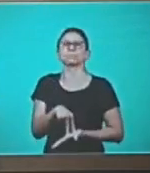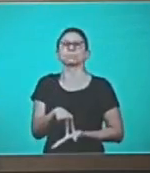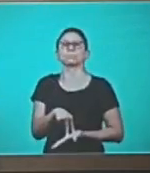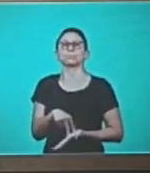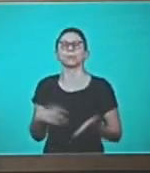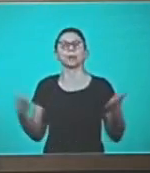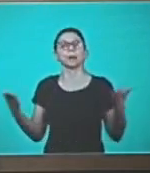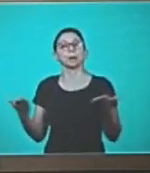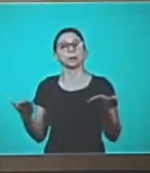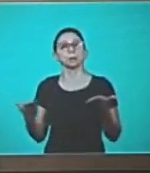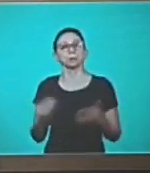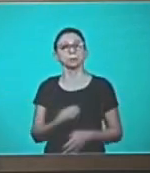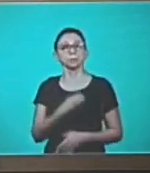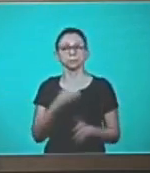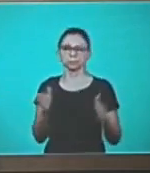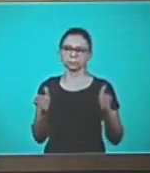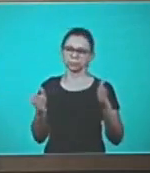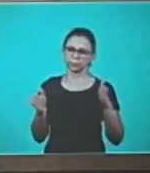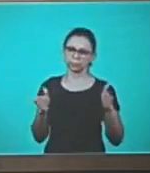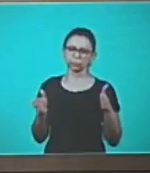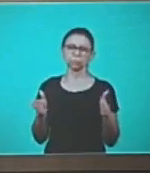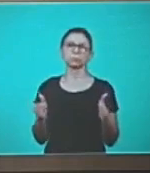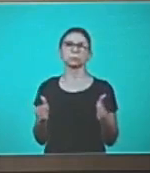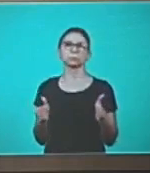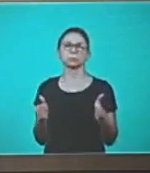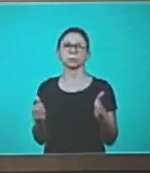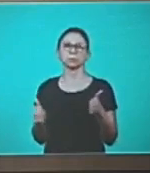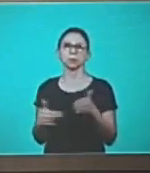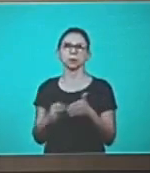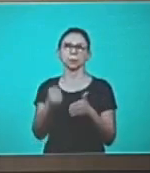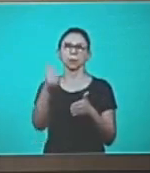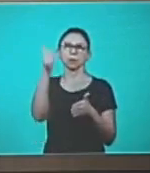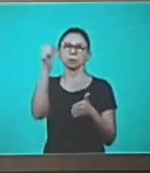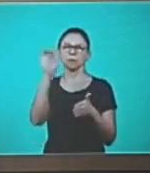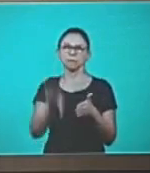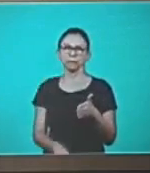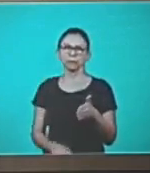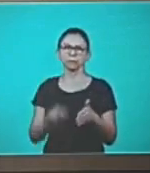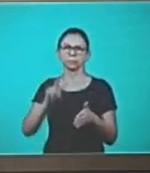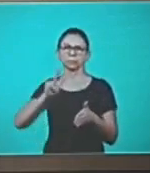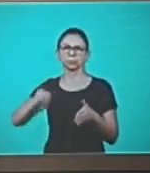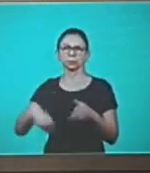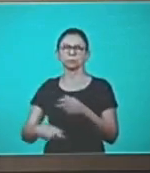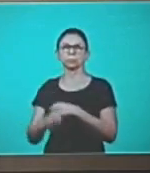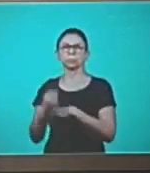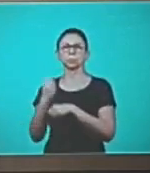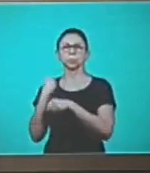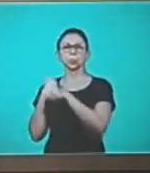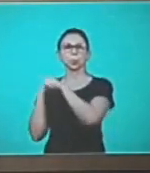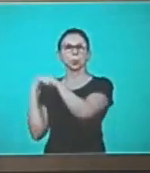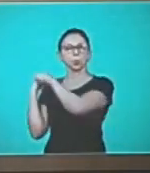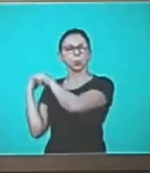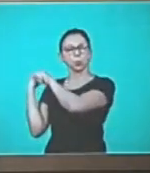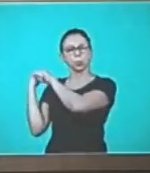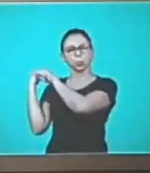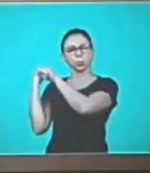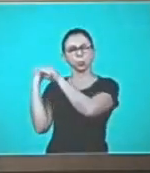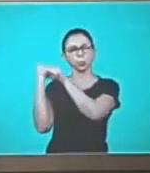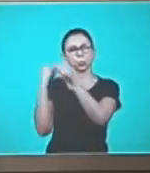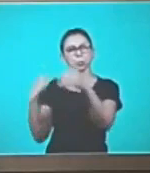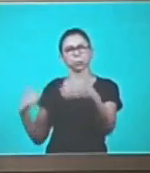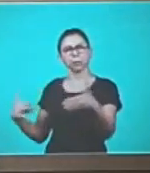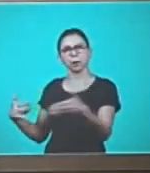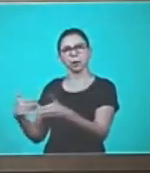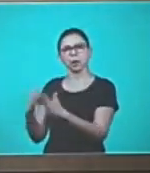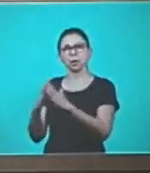Now, we're living a period at the end of 2,000 years of the church, where the church is getting ready